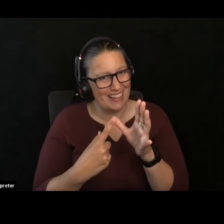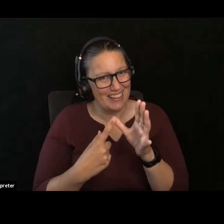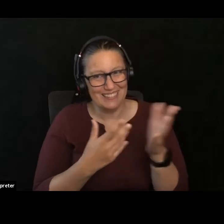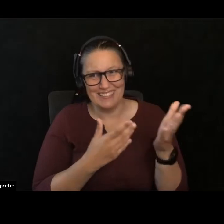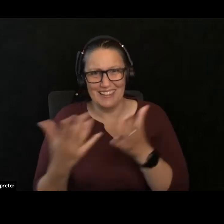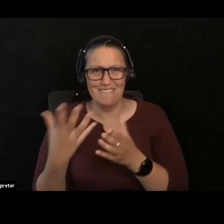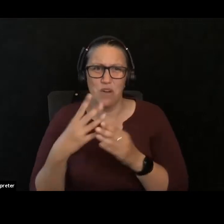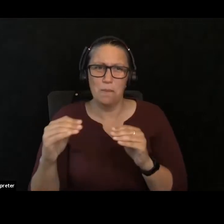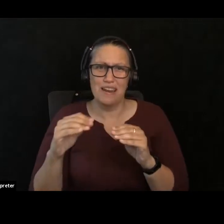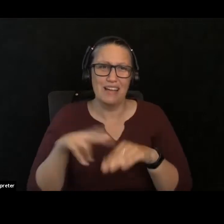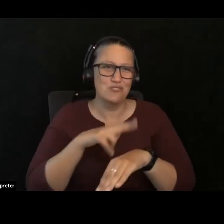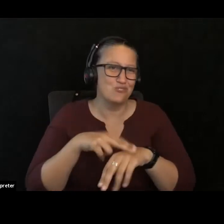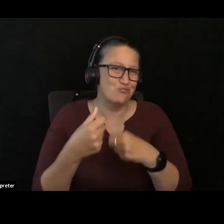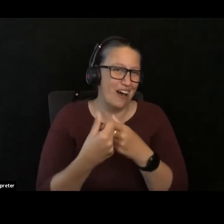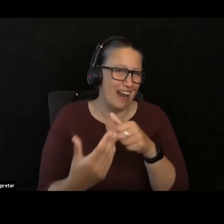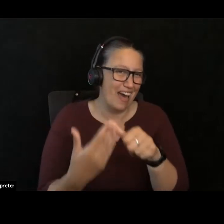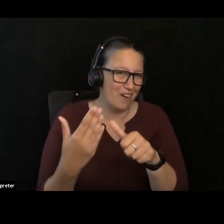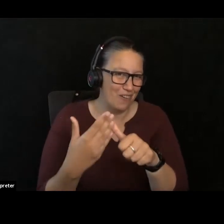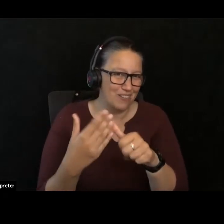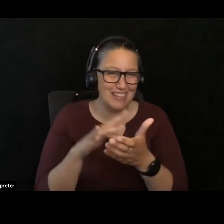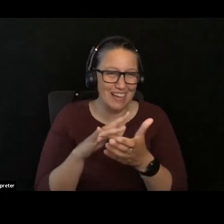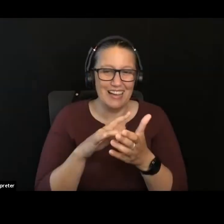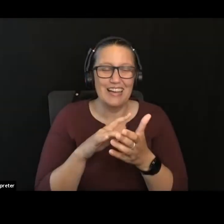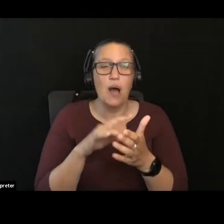Centre. Louisa, over to you. Thank you very much.